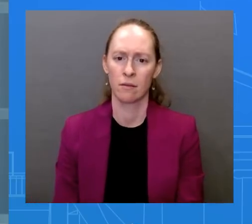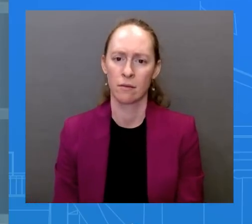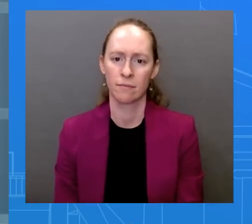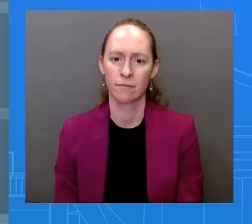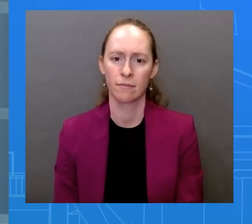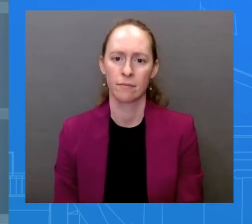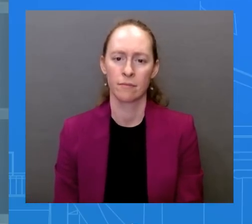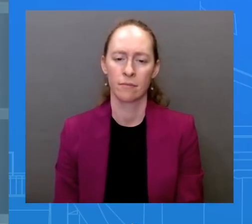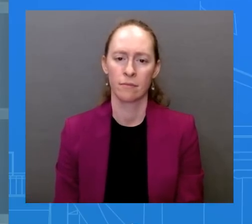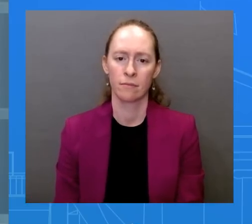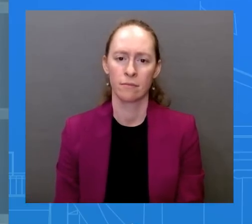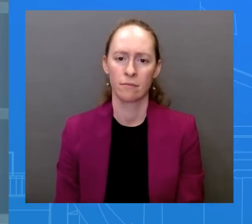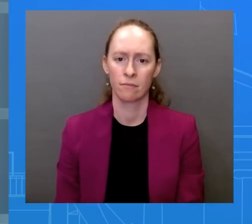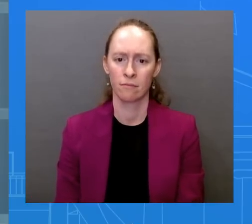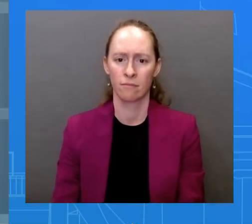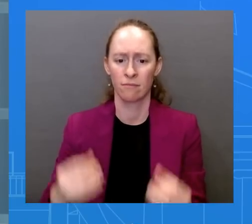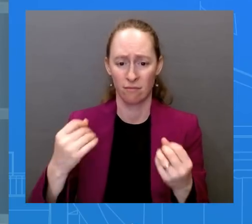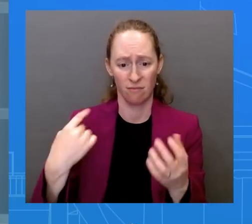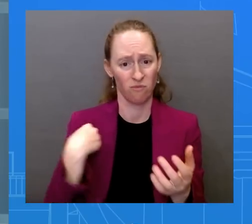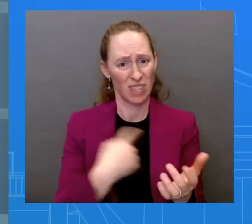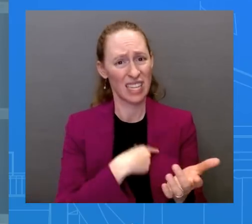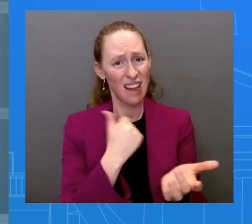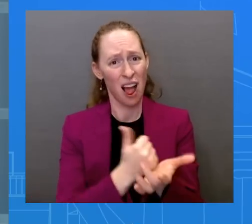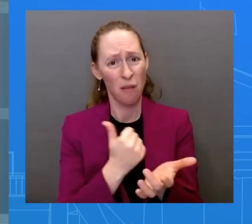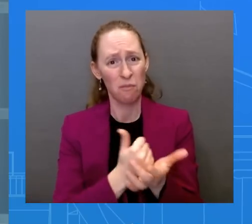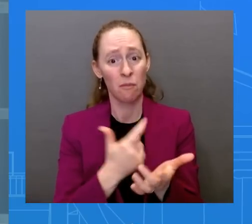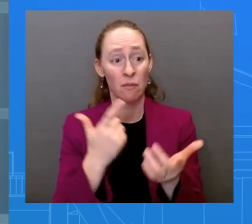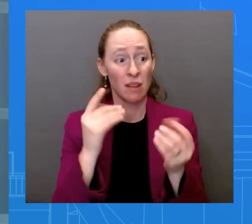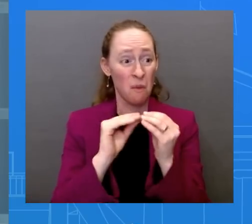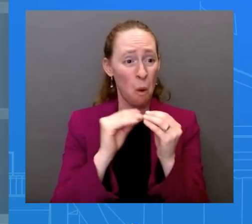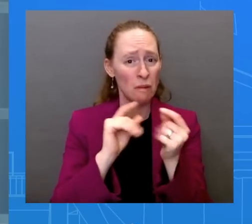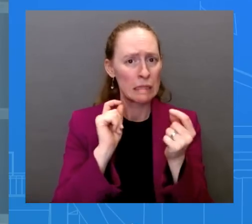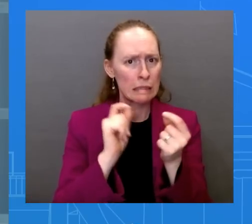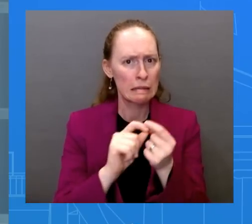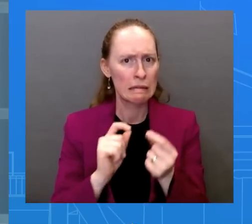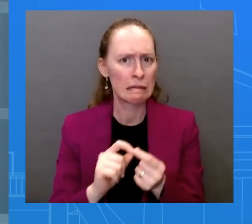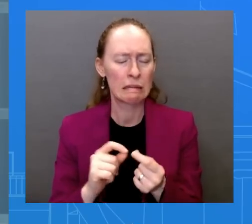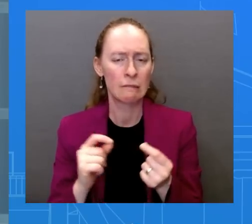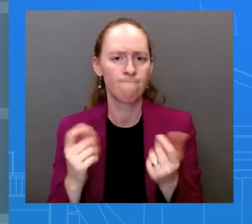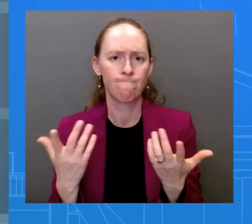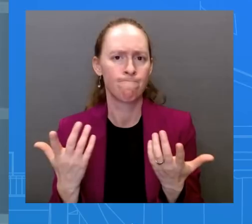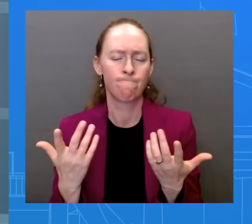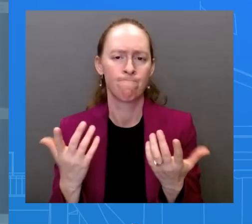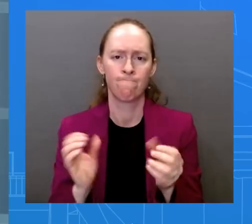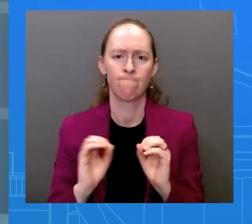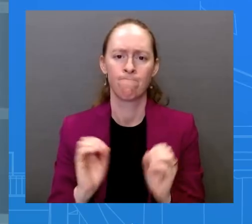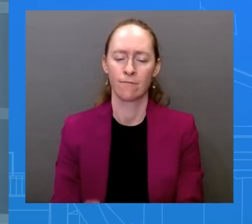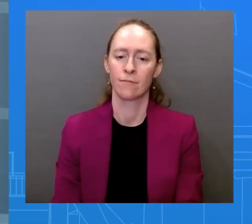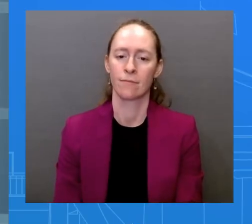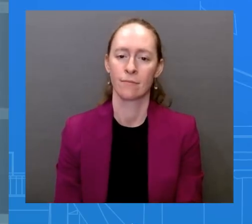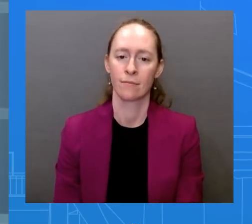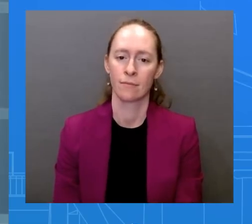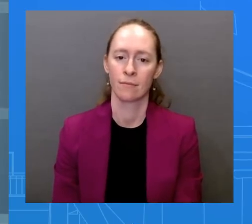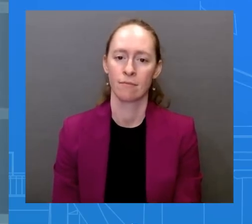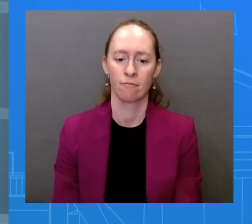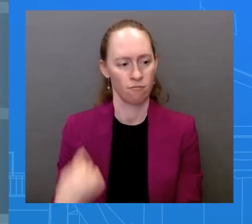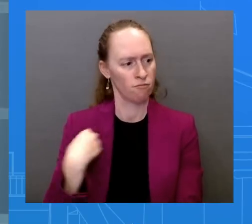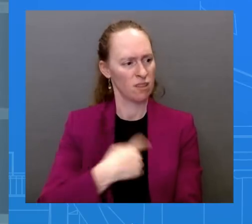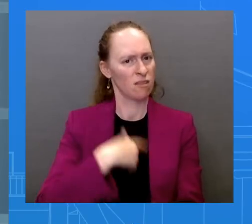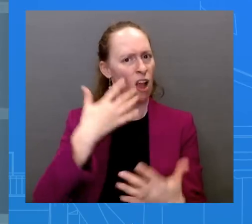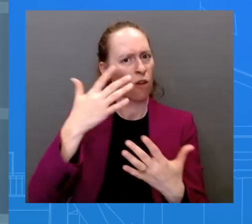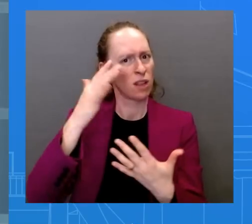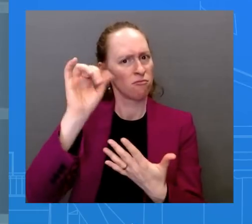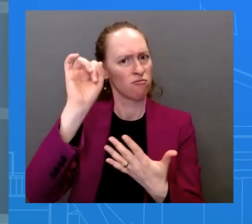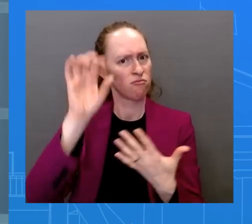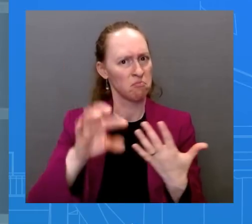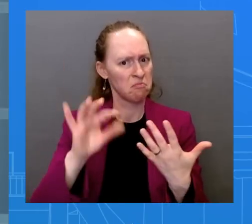us. Don't have any specifics on anything else that beyond of what we have already shared, but I'm happy to check with the team and lay